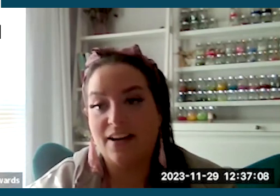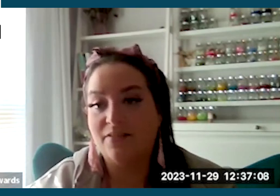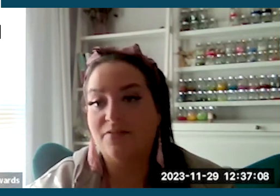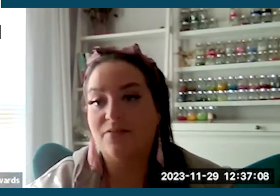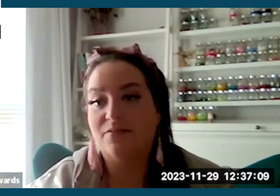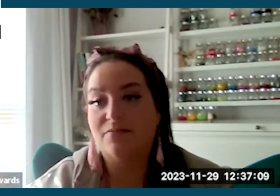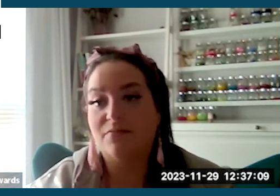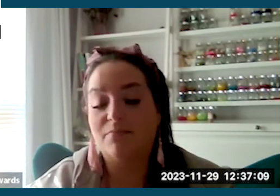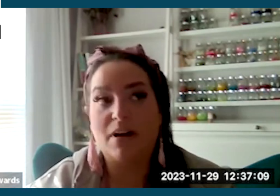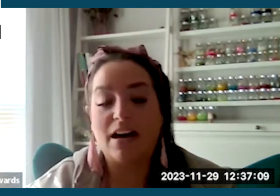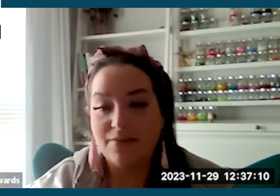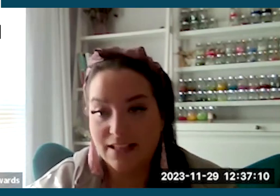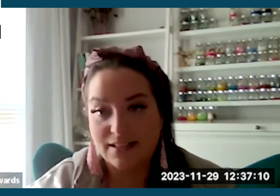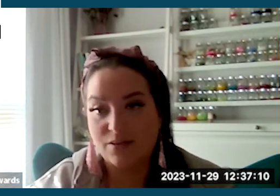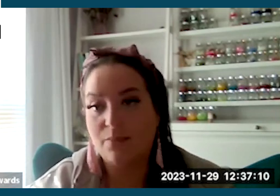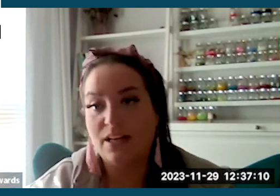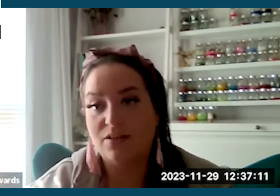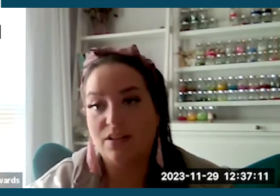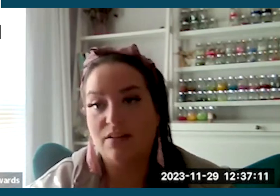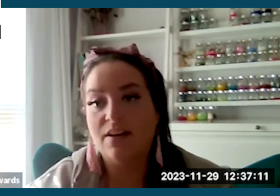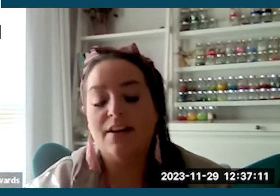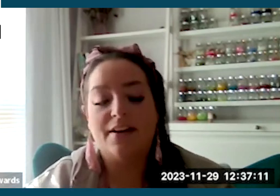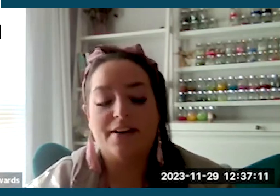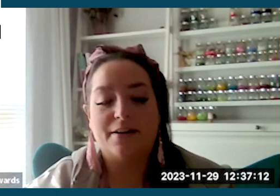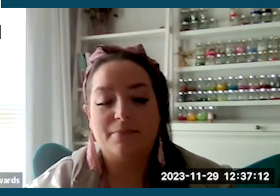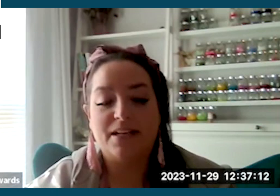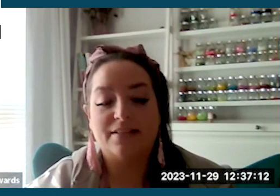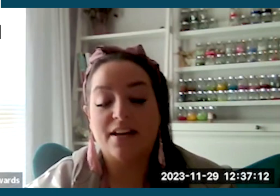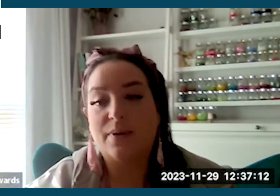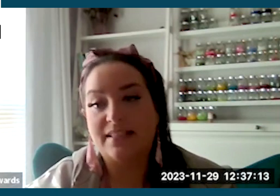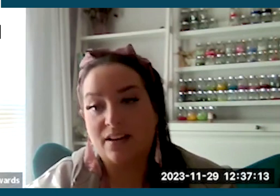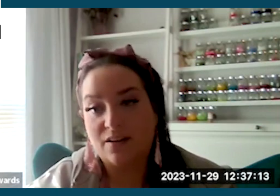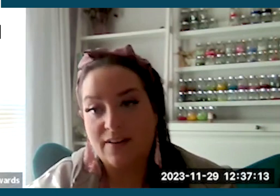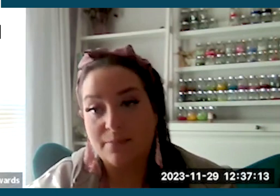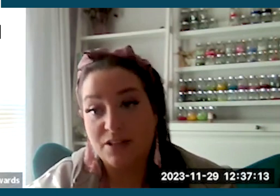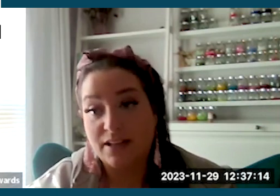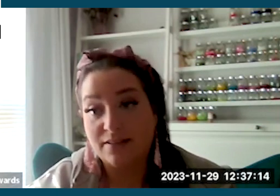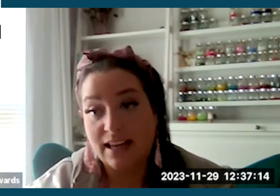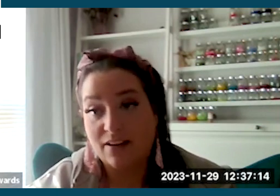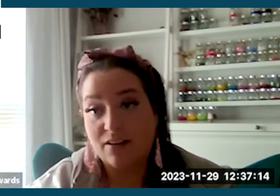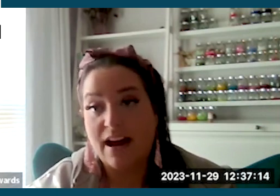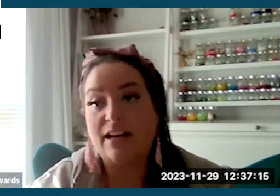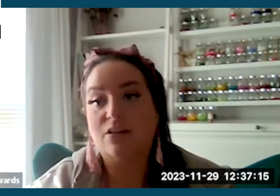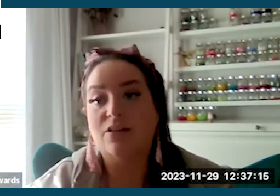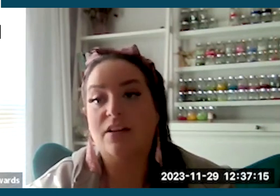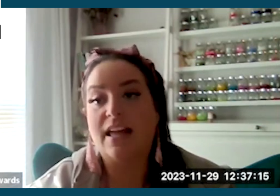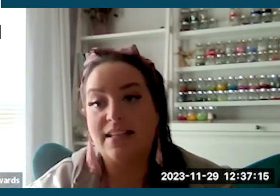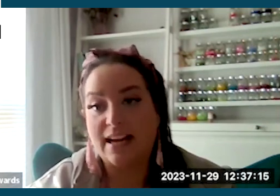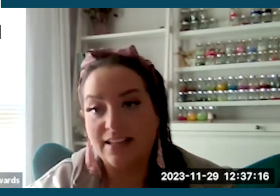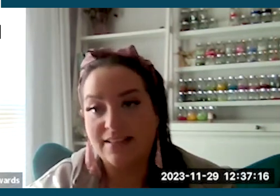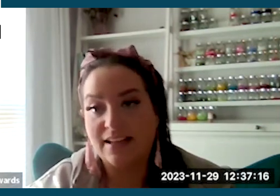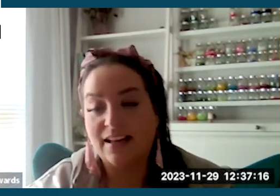face of obvious discrimination, because otherwise that could affect my child's care. I could